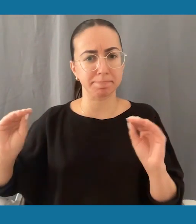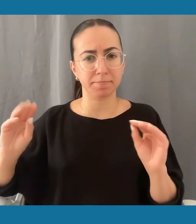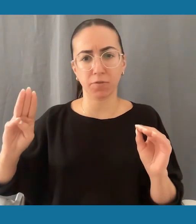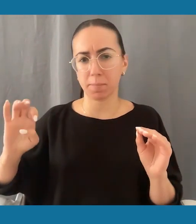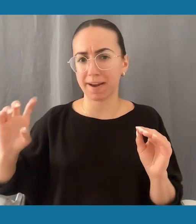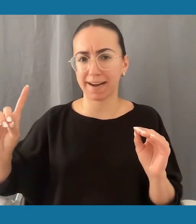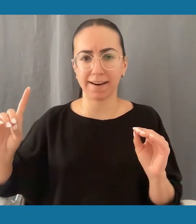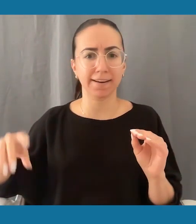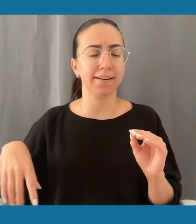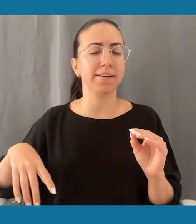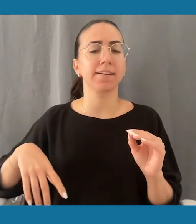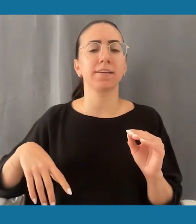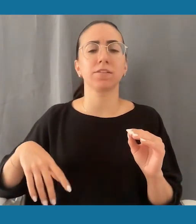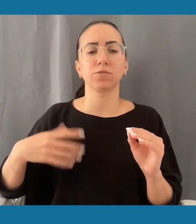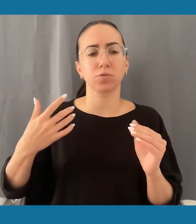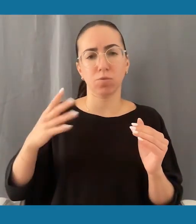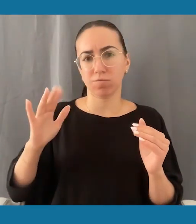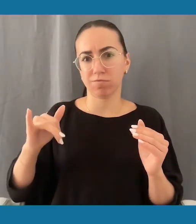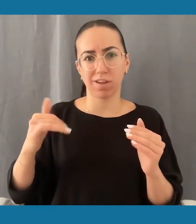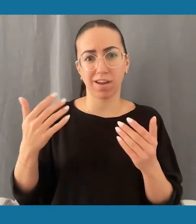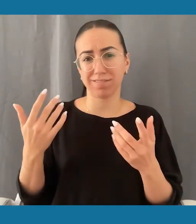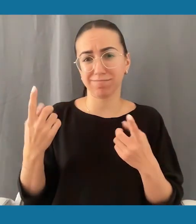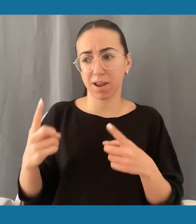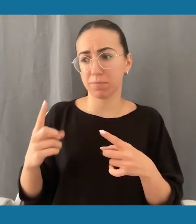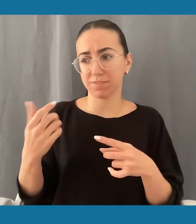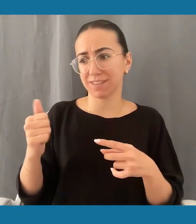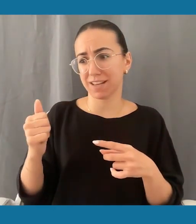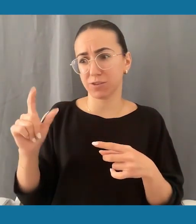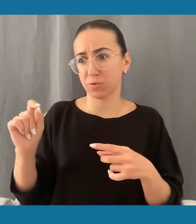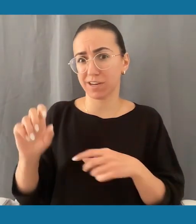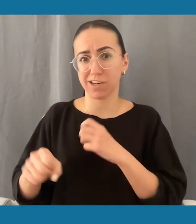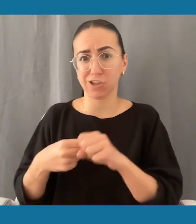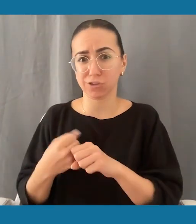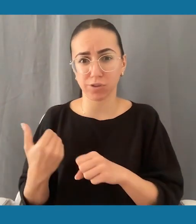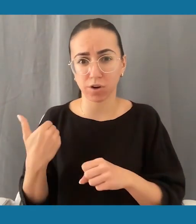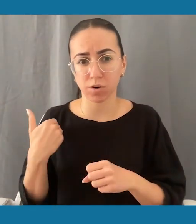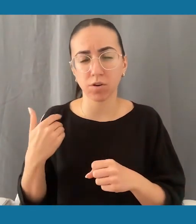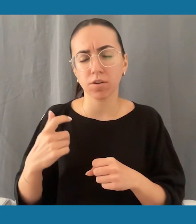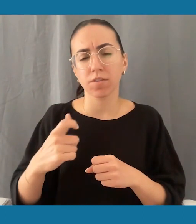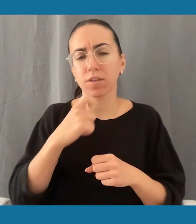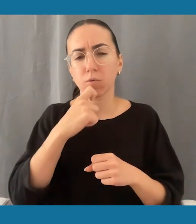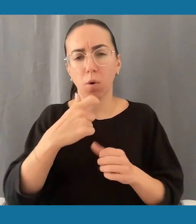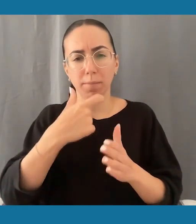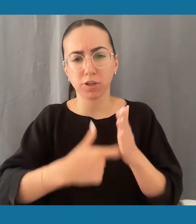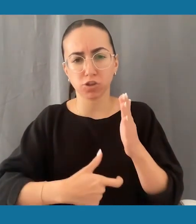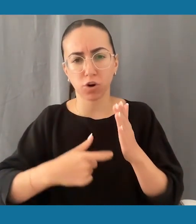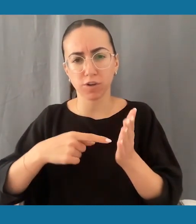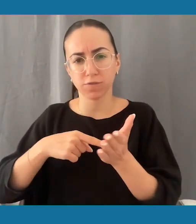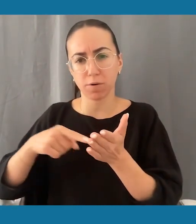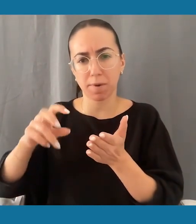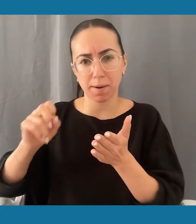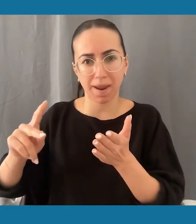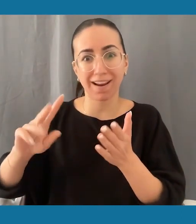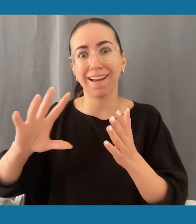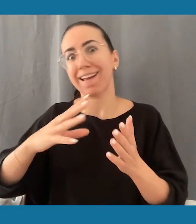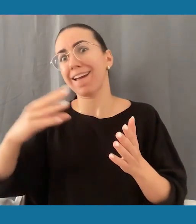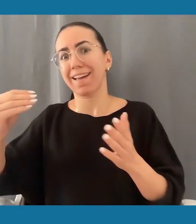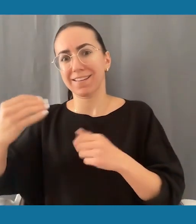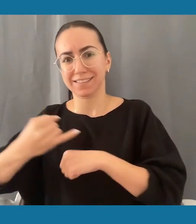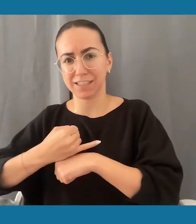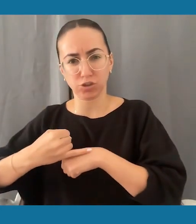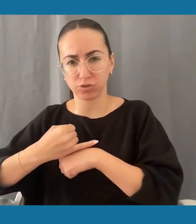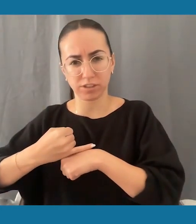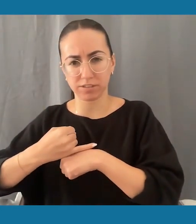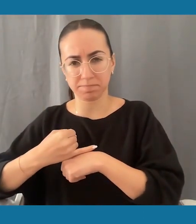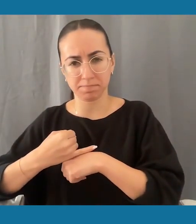if these expenditures occurred 10, 20 years ago, you're not going to be charged for the payback amount and interest on the payback amount.